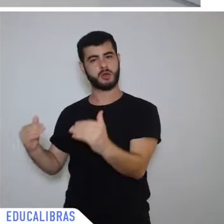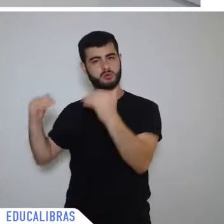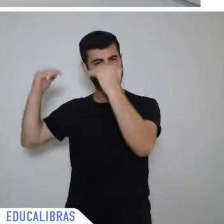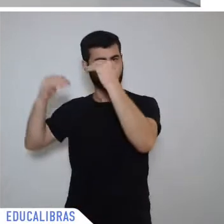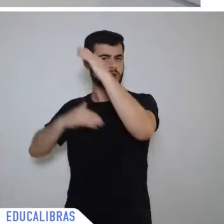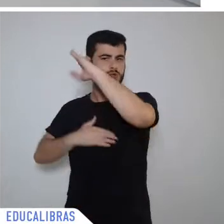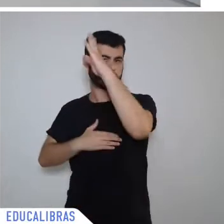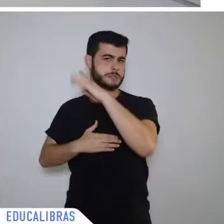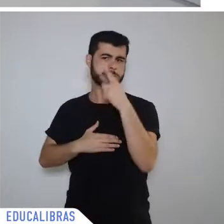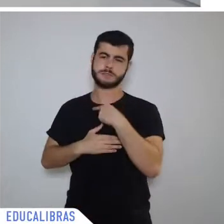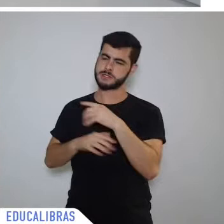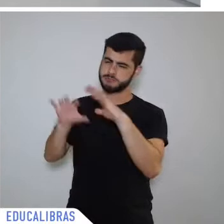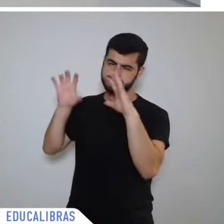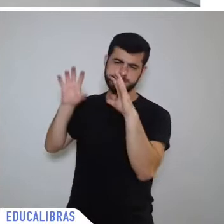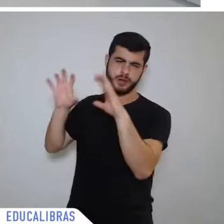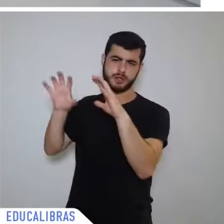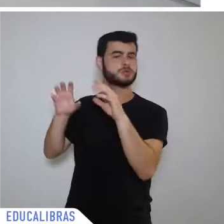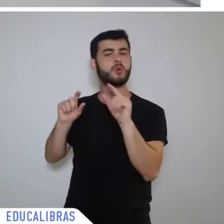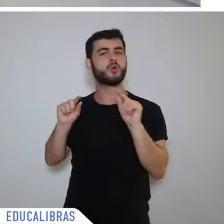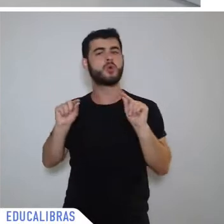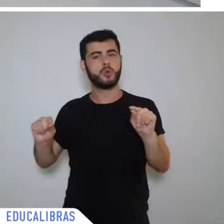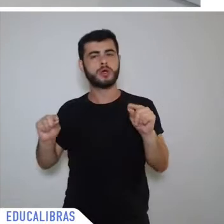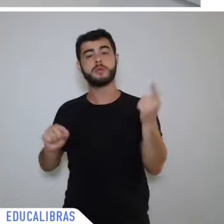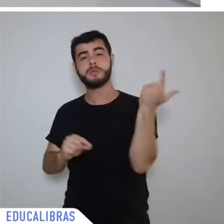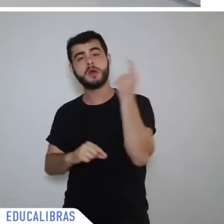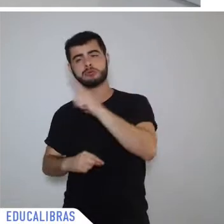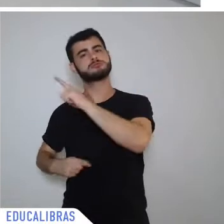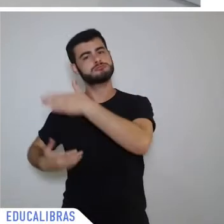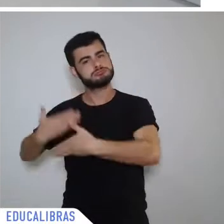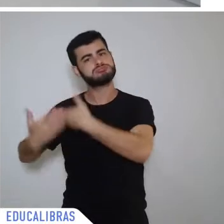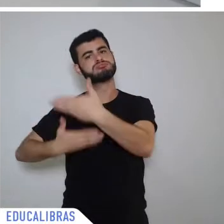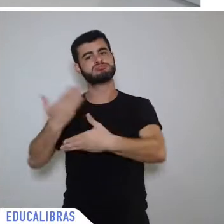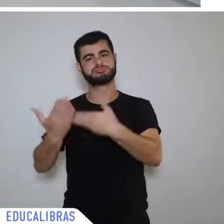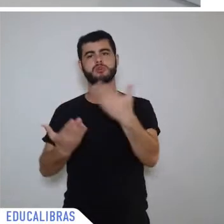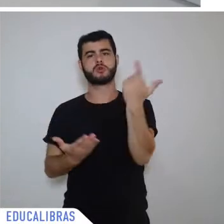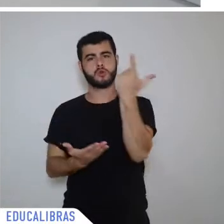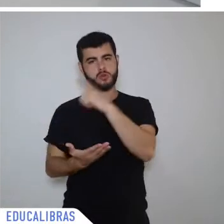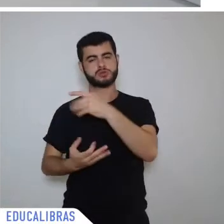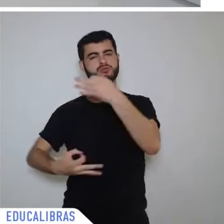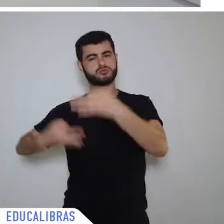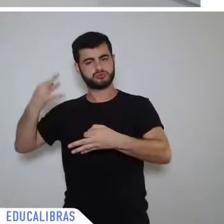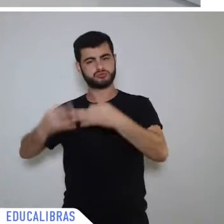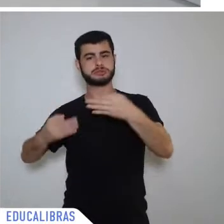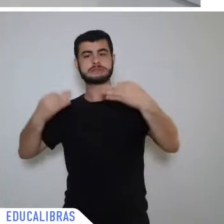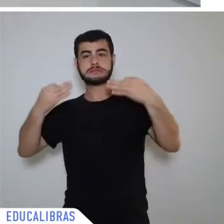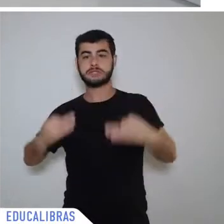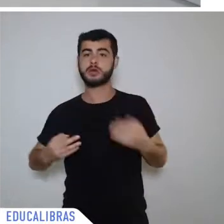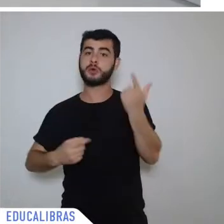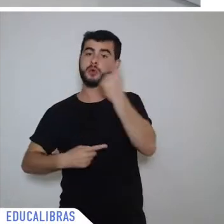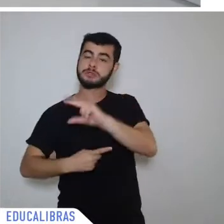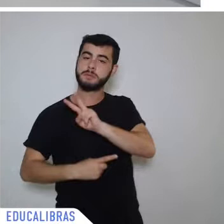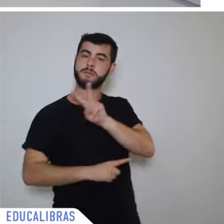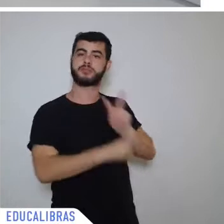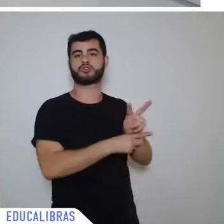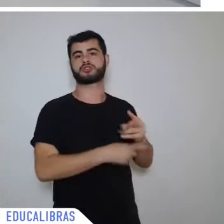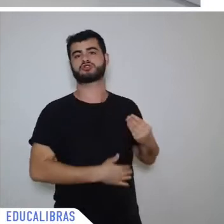especially in the state of Santa Catarina, so that the proper measures are taken to protect her life, the life of